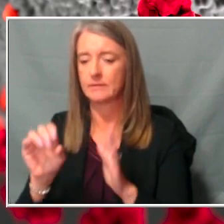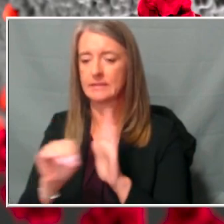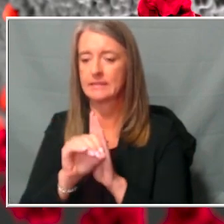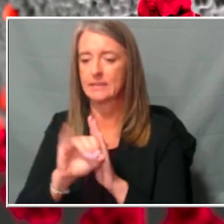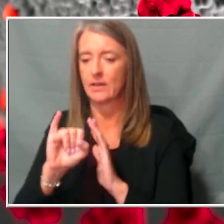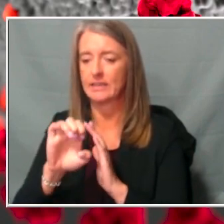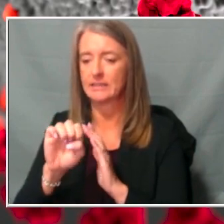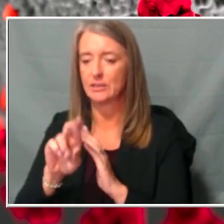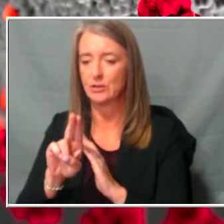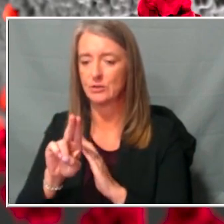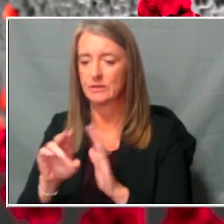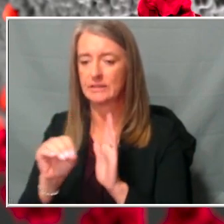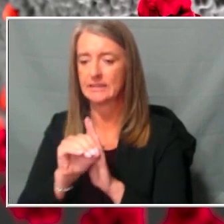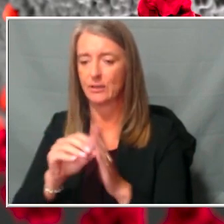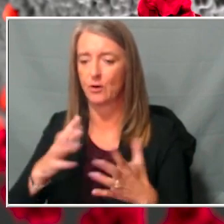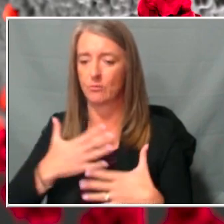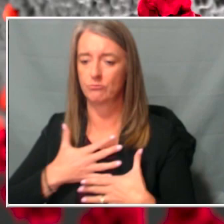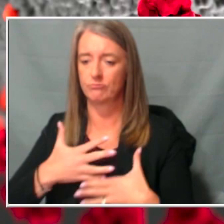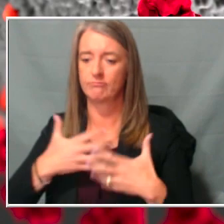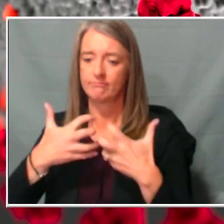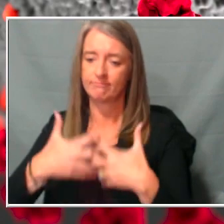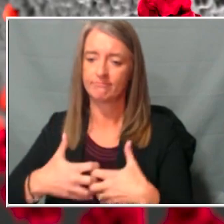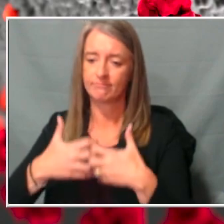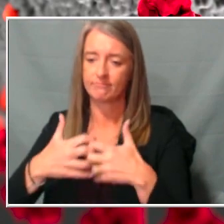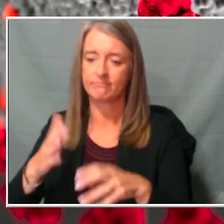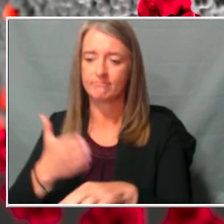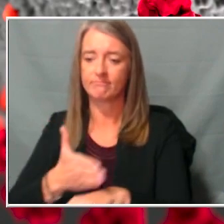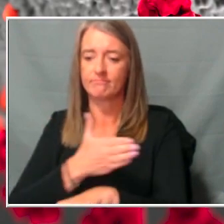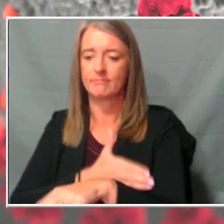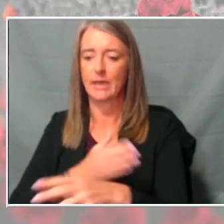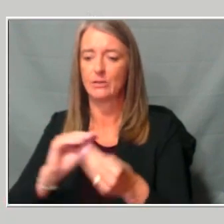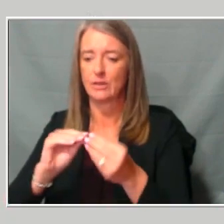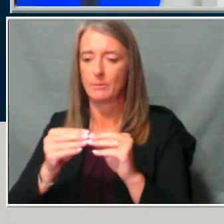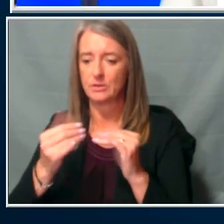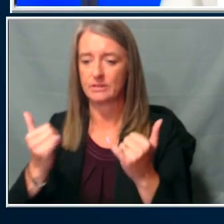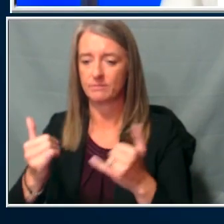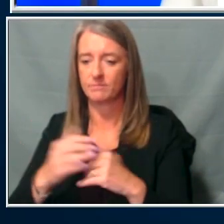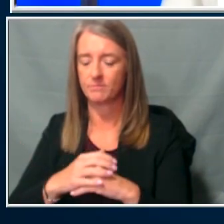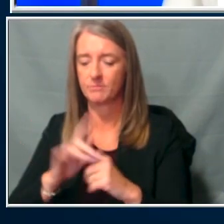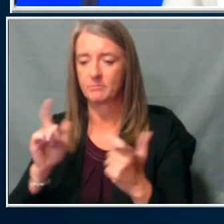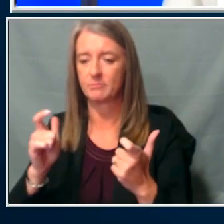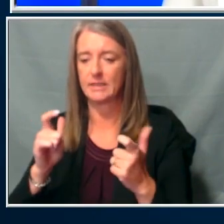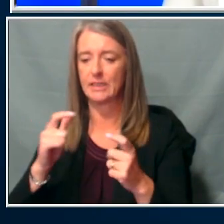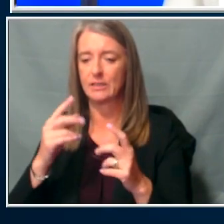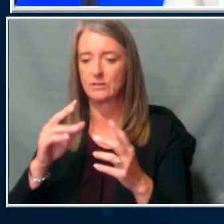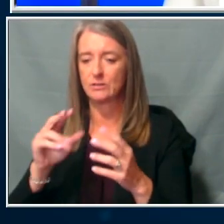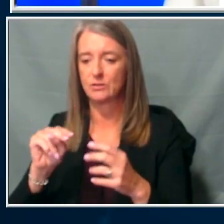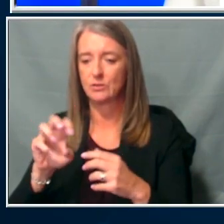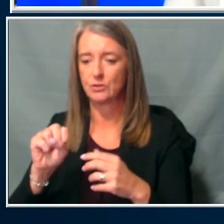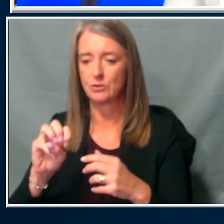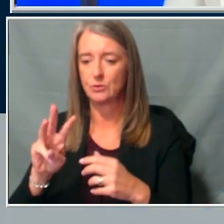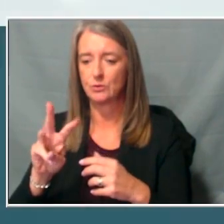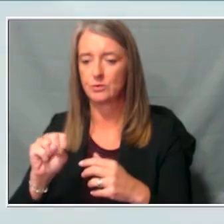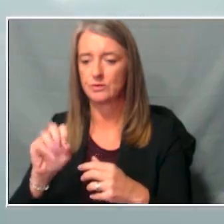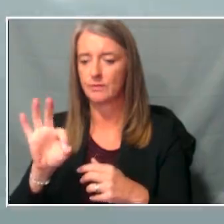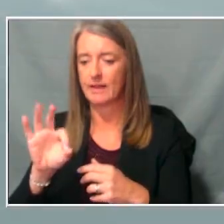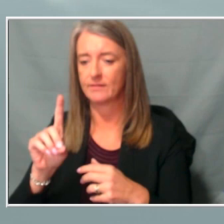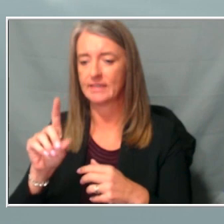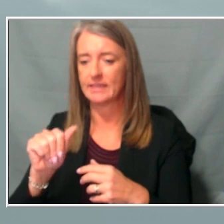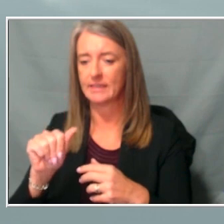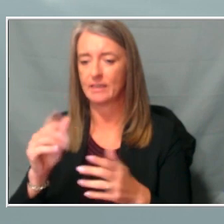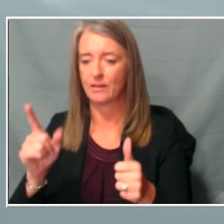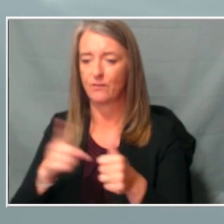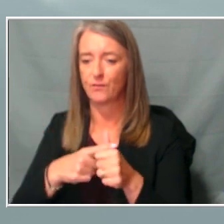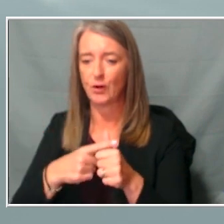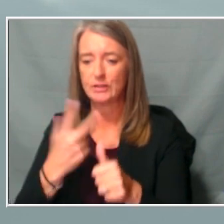ICU and 0 on the ventilator. So we are getting better numbers right now. All right, Doc Hawk, big news from the FDA yesterday. It approved the first ever